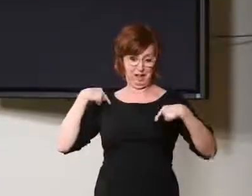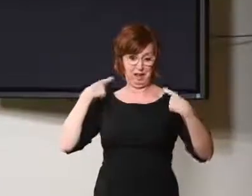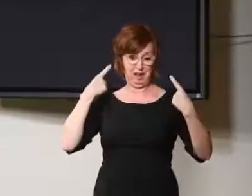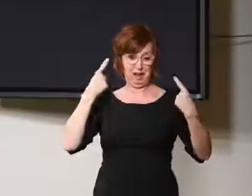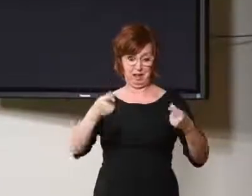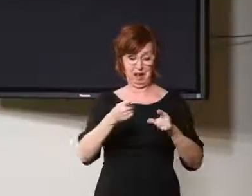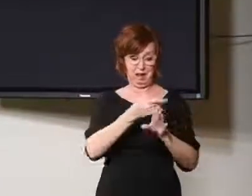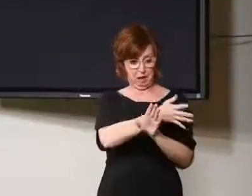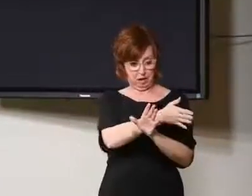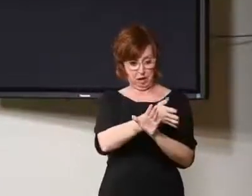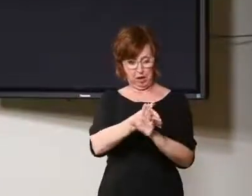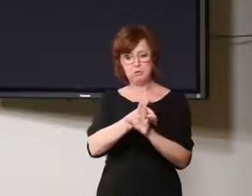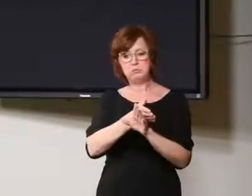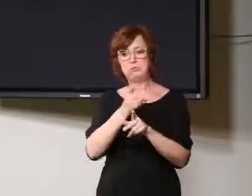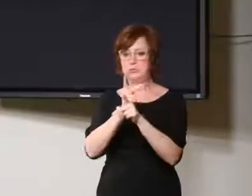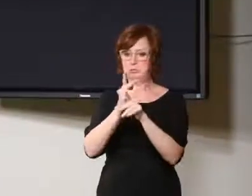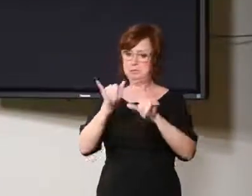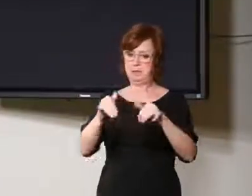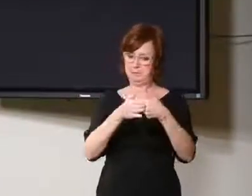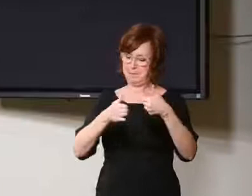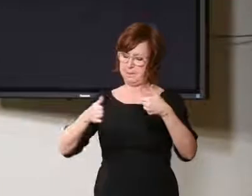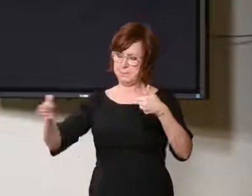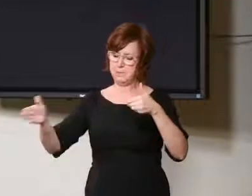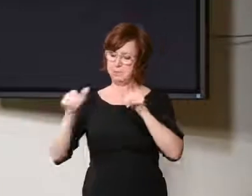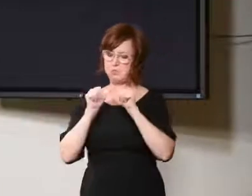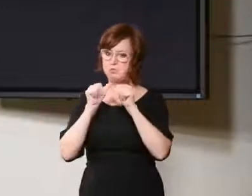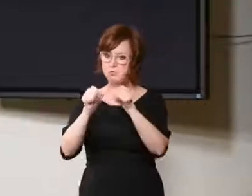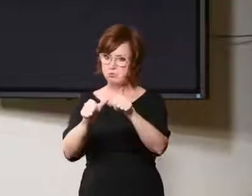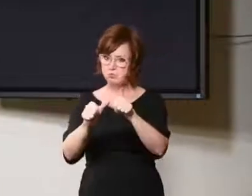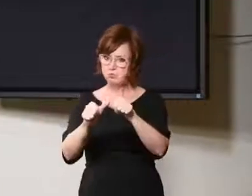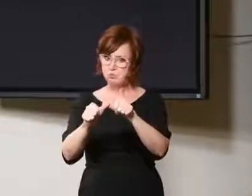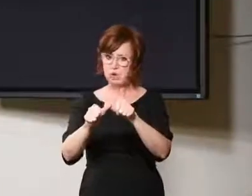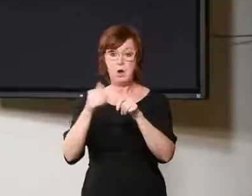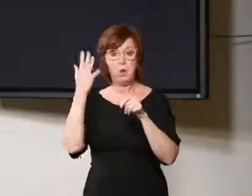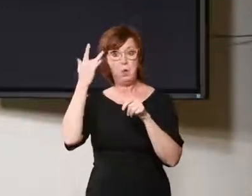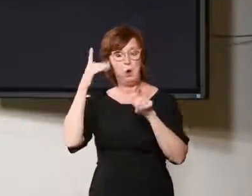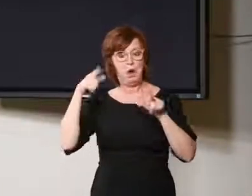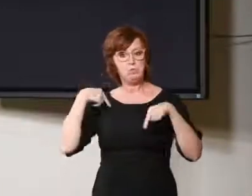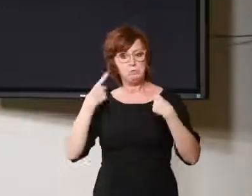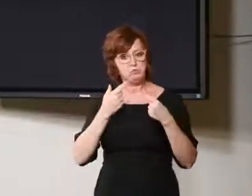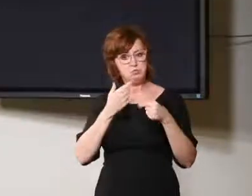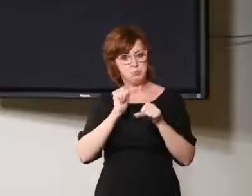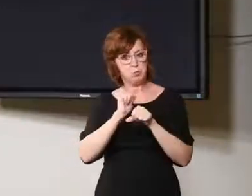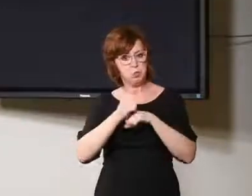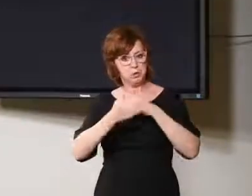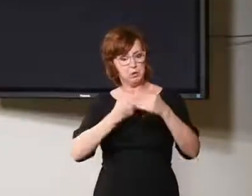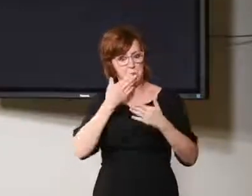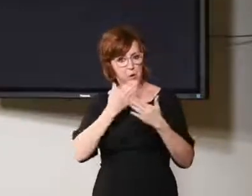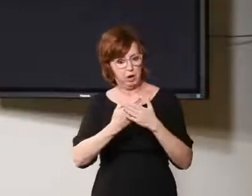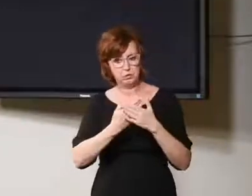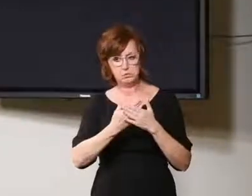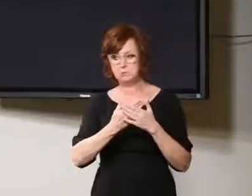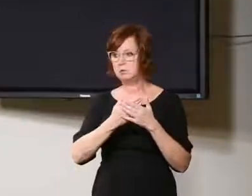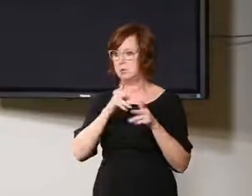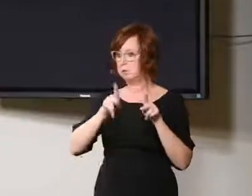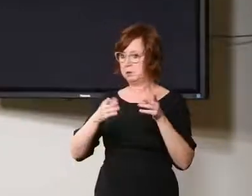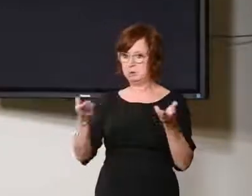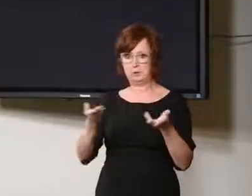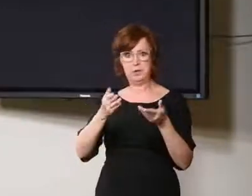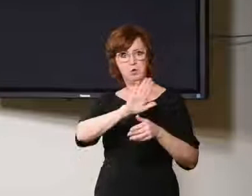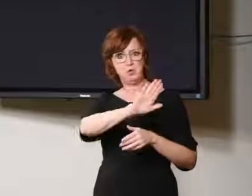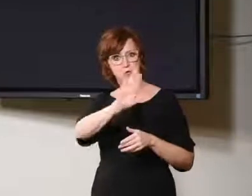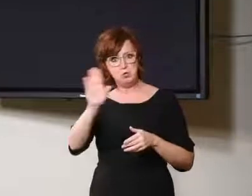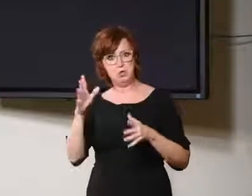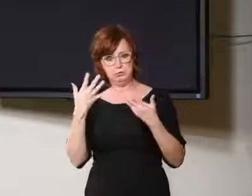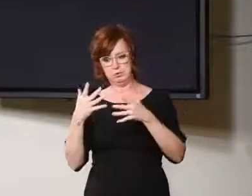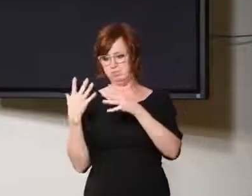say, are working. They are working because the people of Saskatchewan, each and every one of you, are doing your part. So